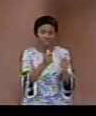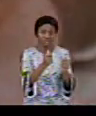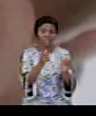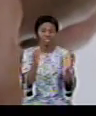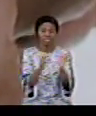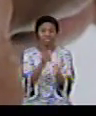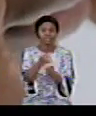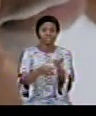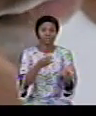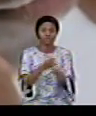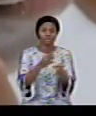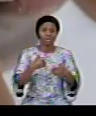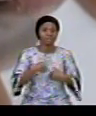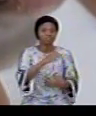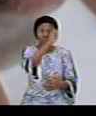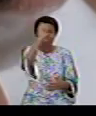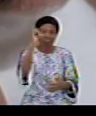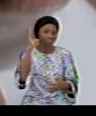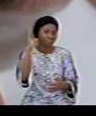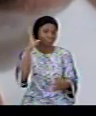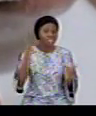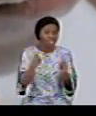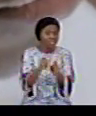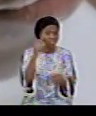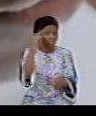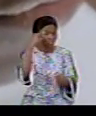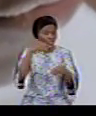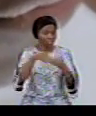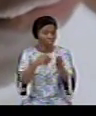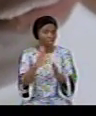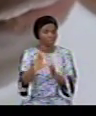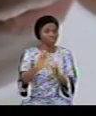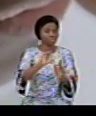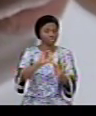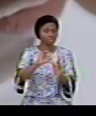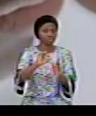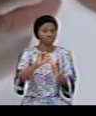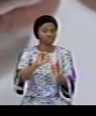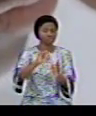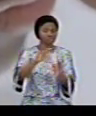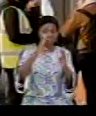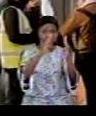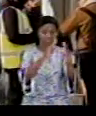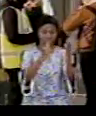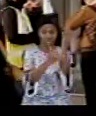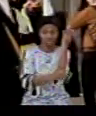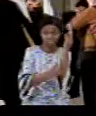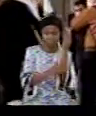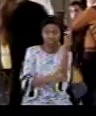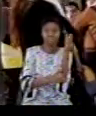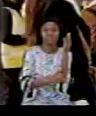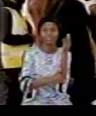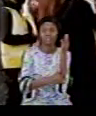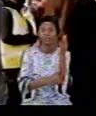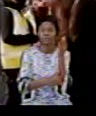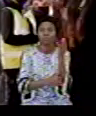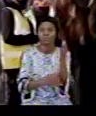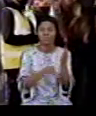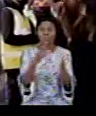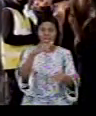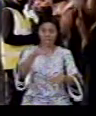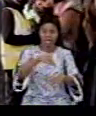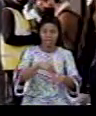have and you know as you think about your Society anytime you you wake up anytime you're going anywhere somebody at the bus stop is